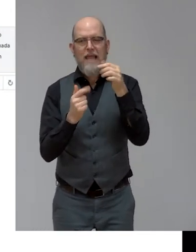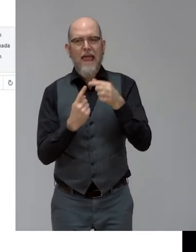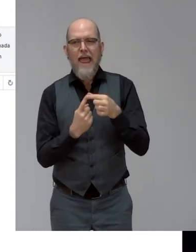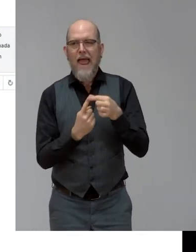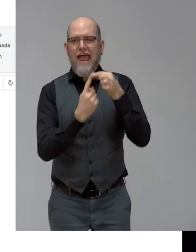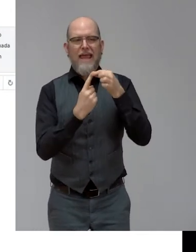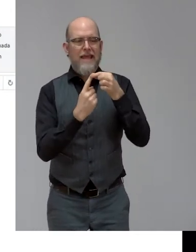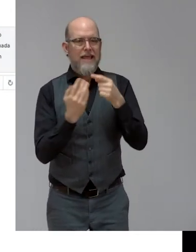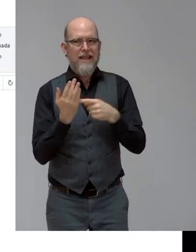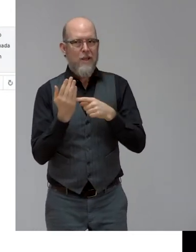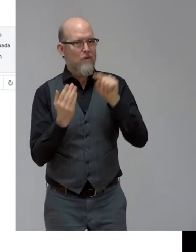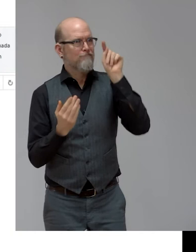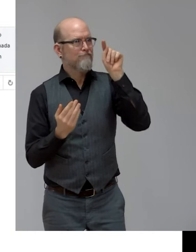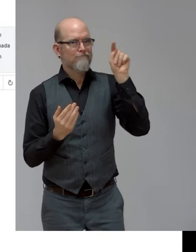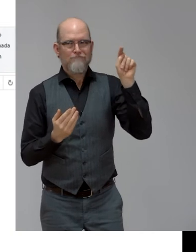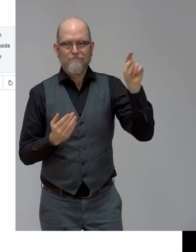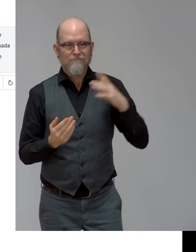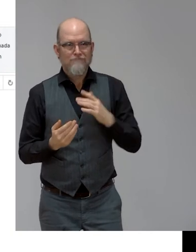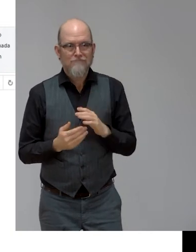the employment scenario for people